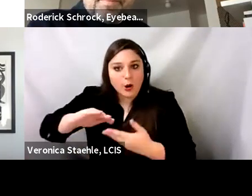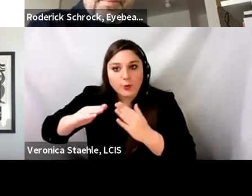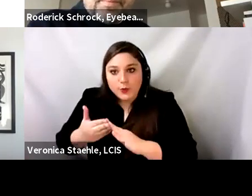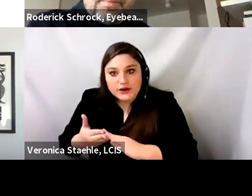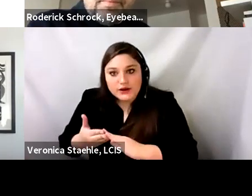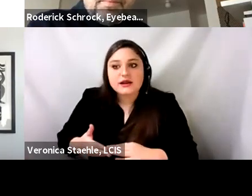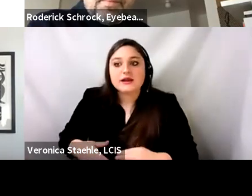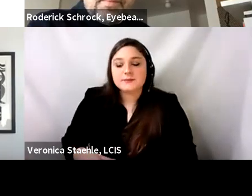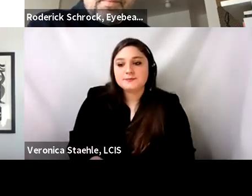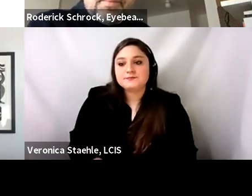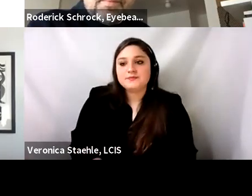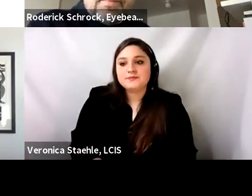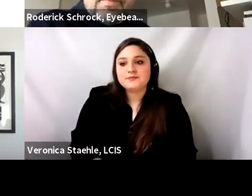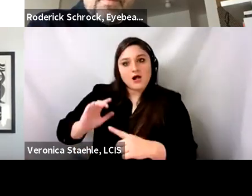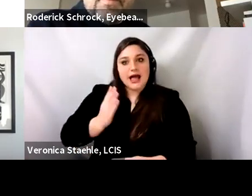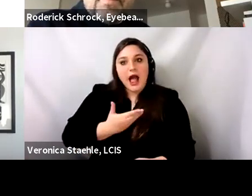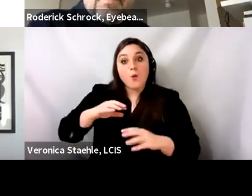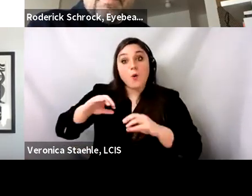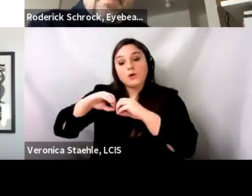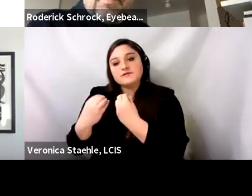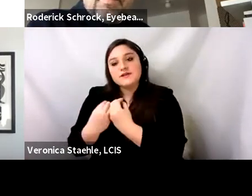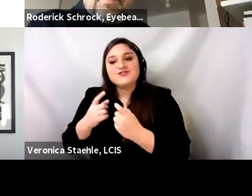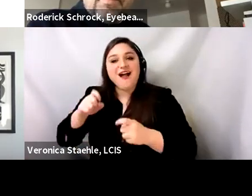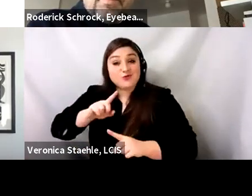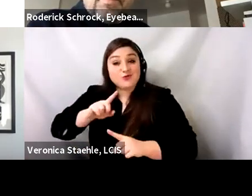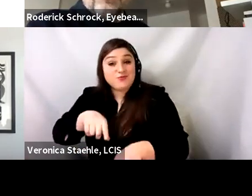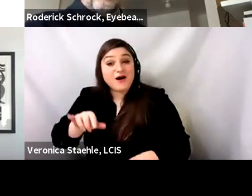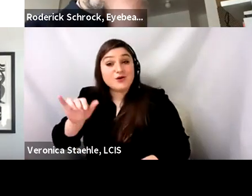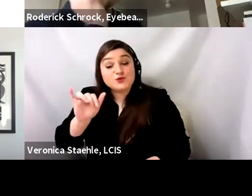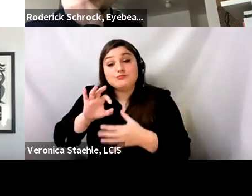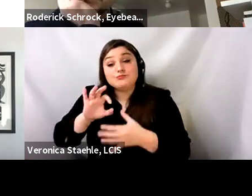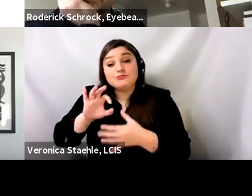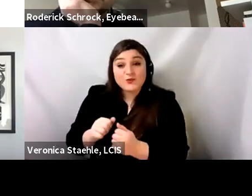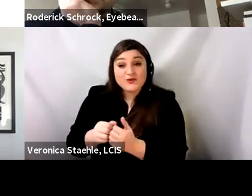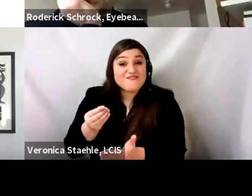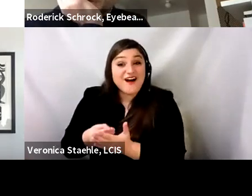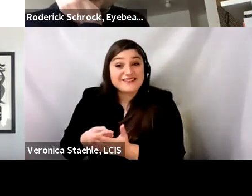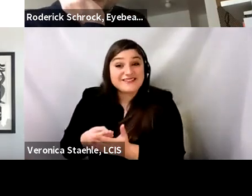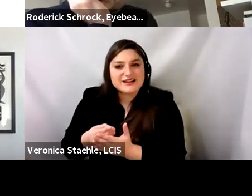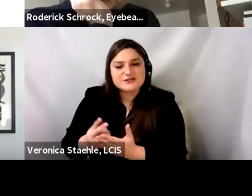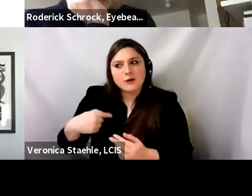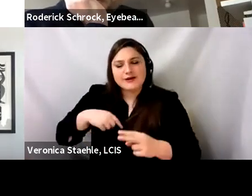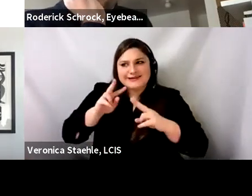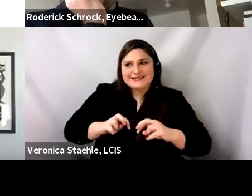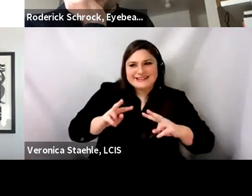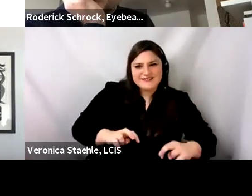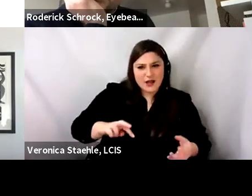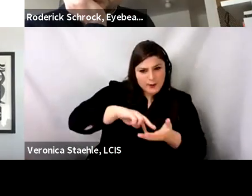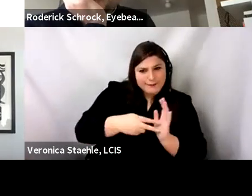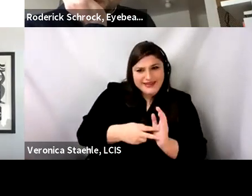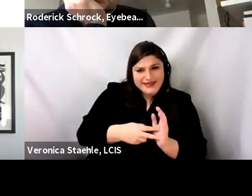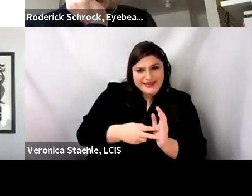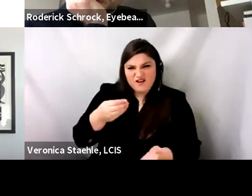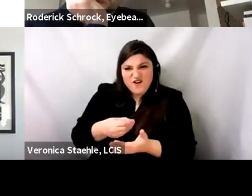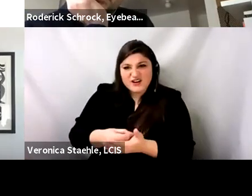of our organization with regard to funding and what that would mean for the programming that